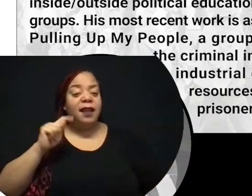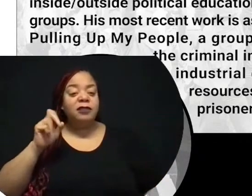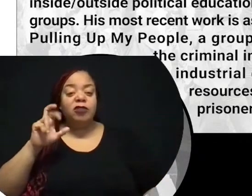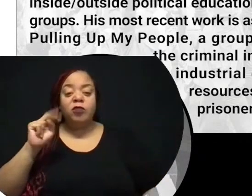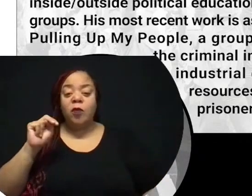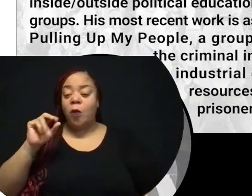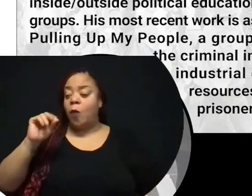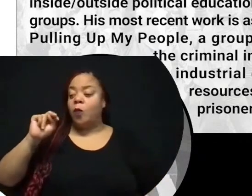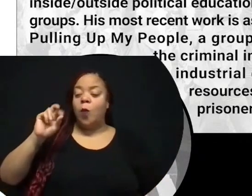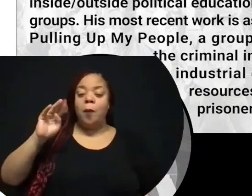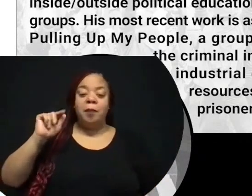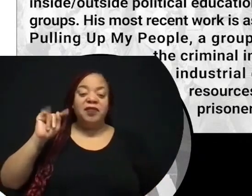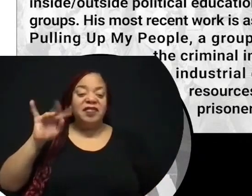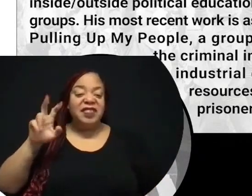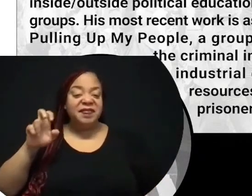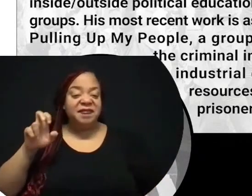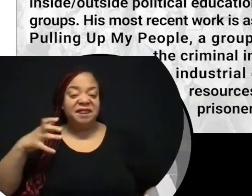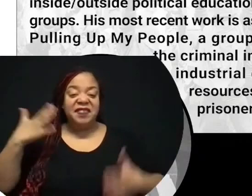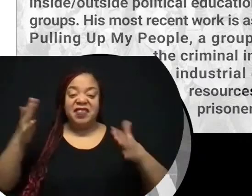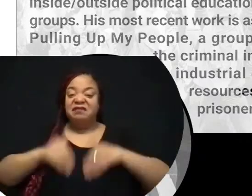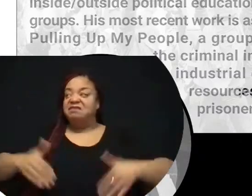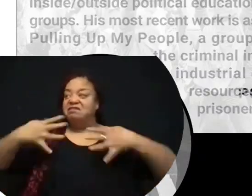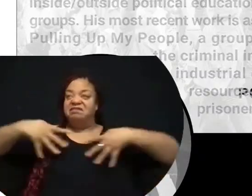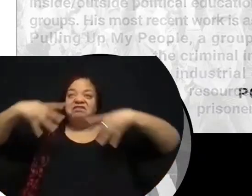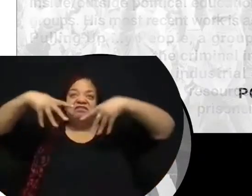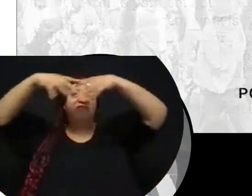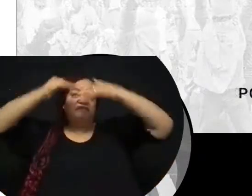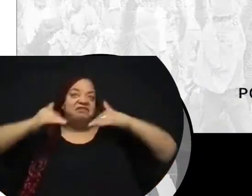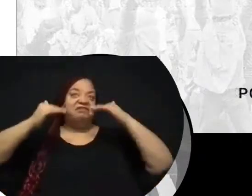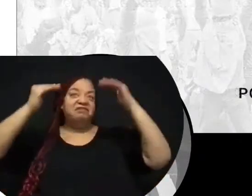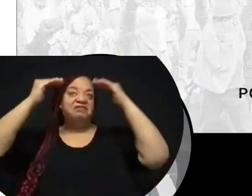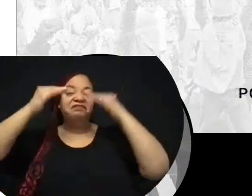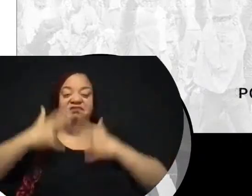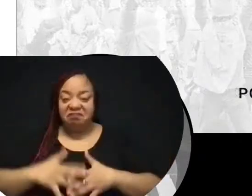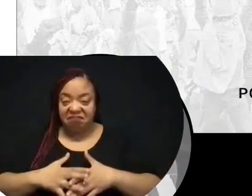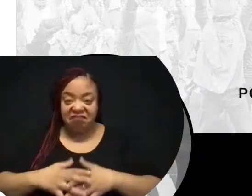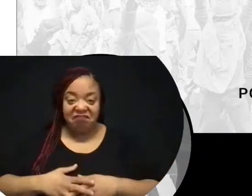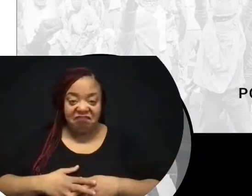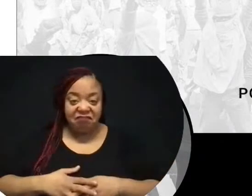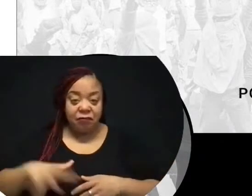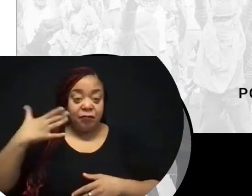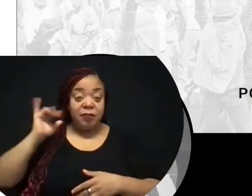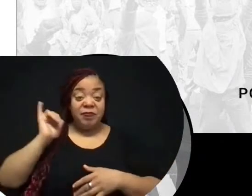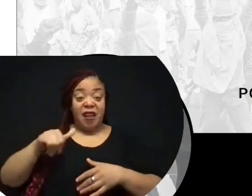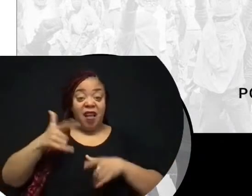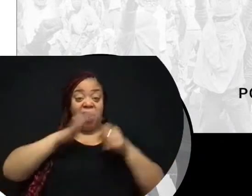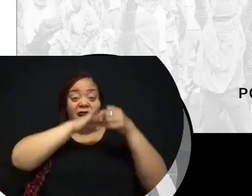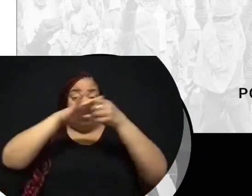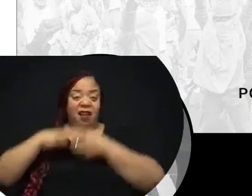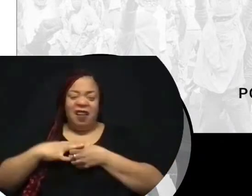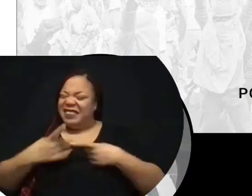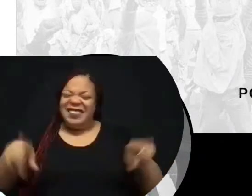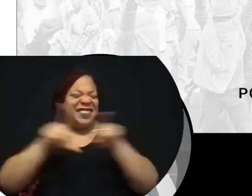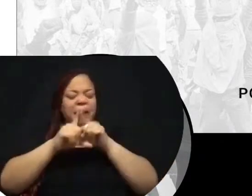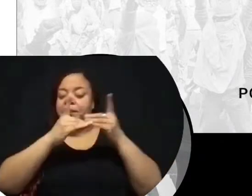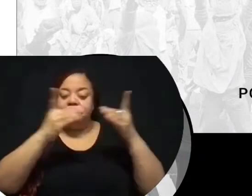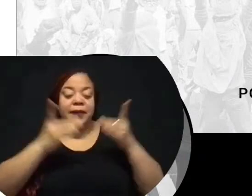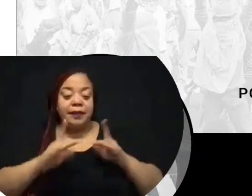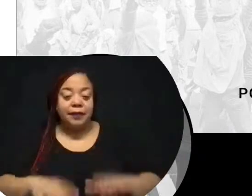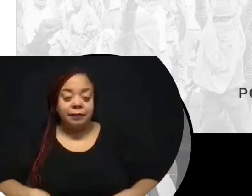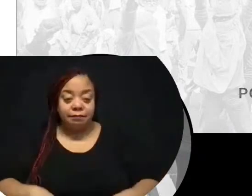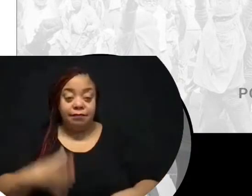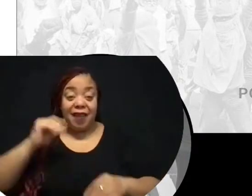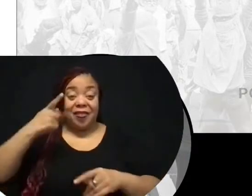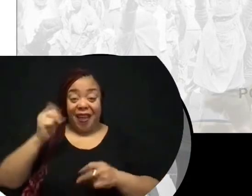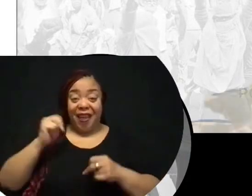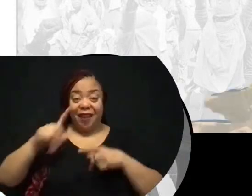start examining the many ways the enemy has pitted you against us and us against you, and dismantle